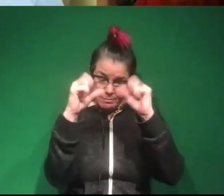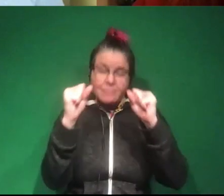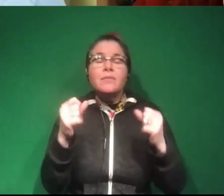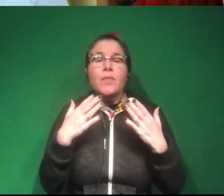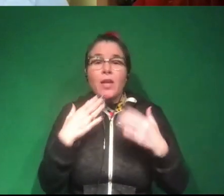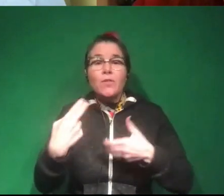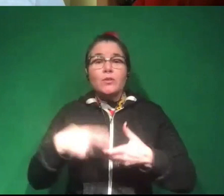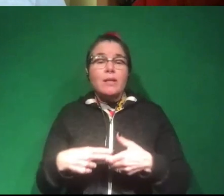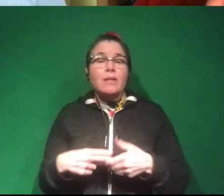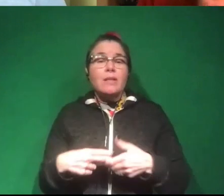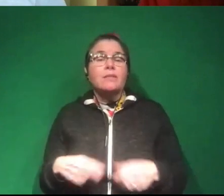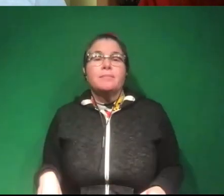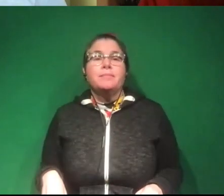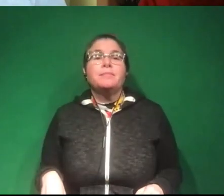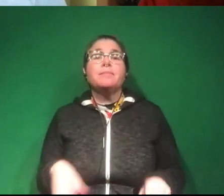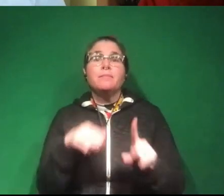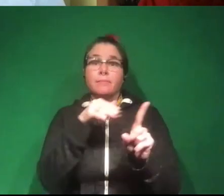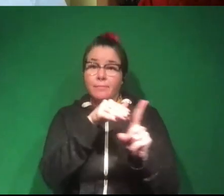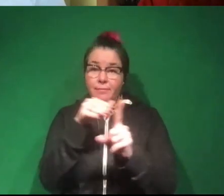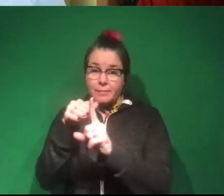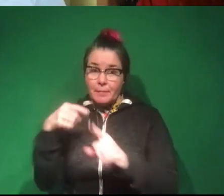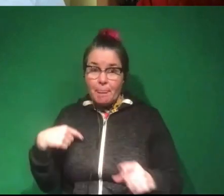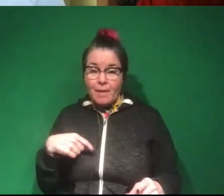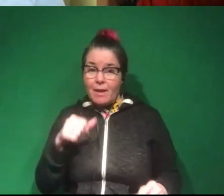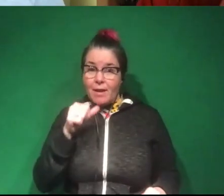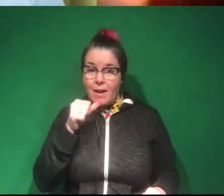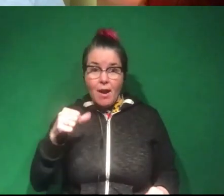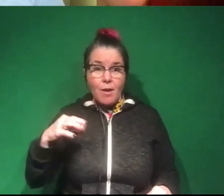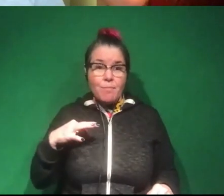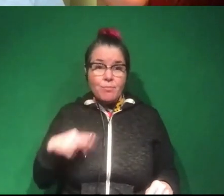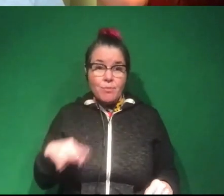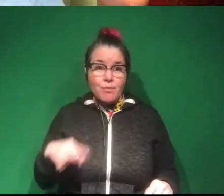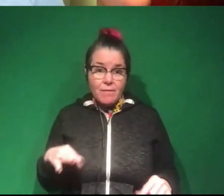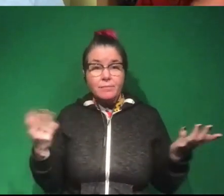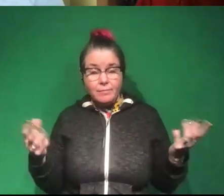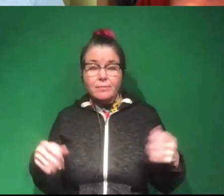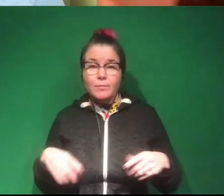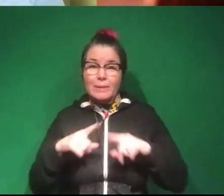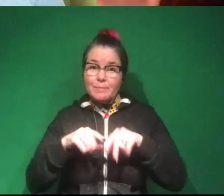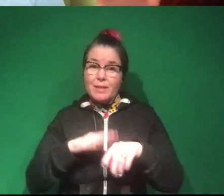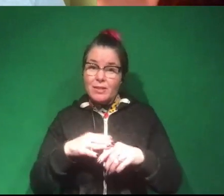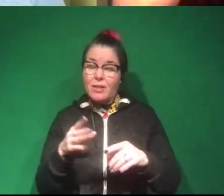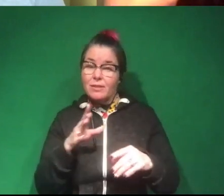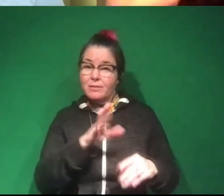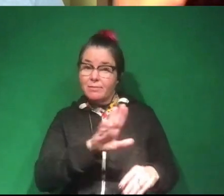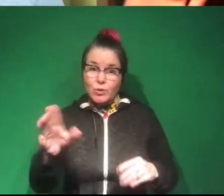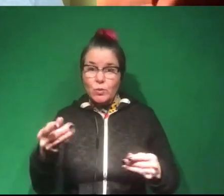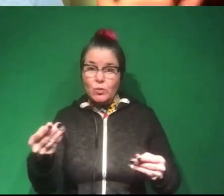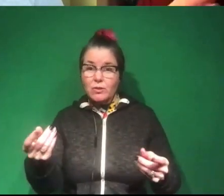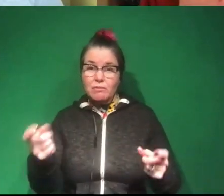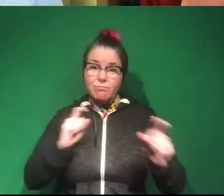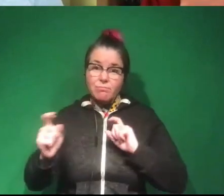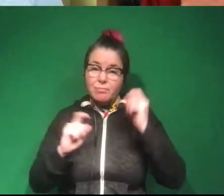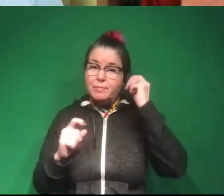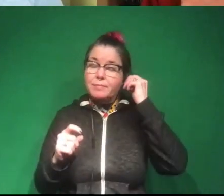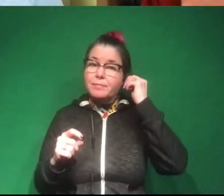everyone for joining us today. Just as a quick reminder, we are a nonprofit organization, and we totally rely on